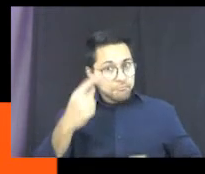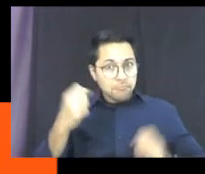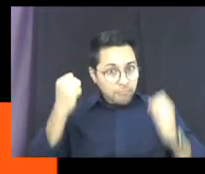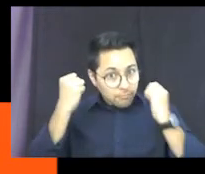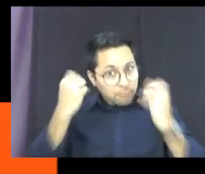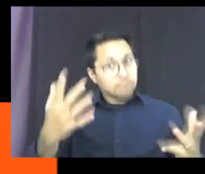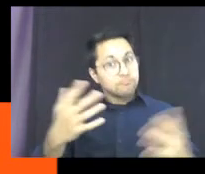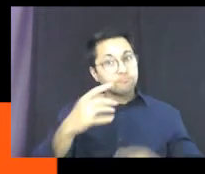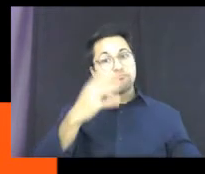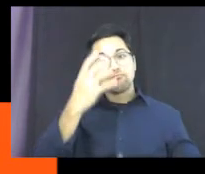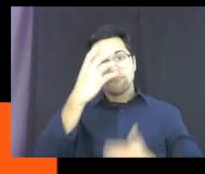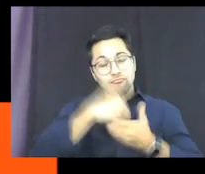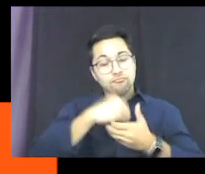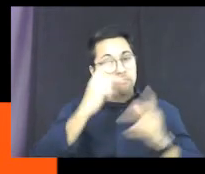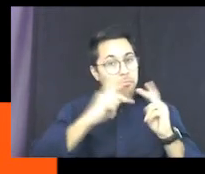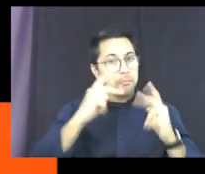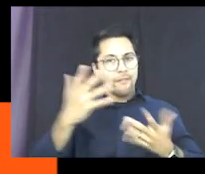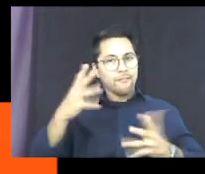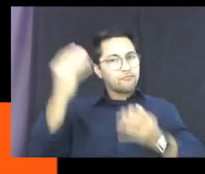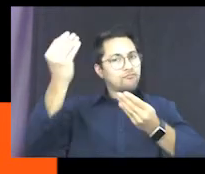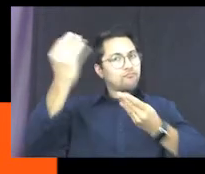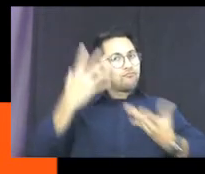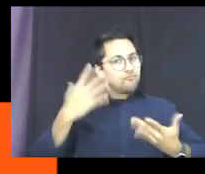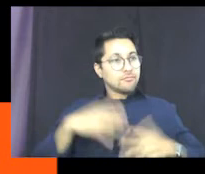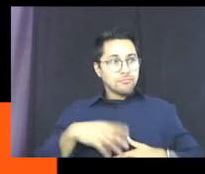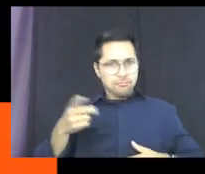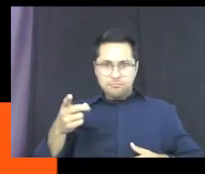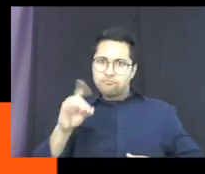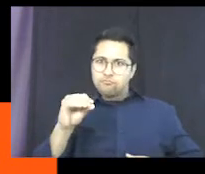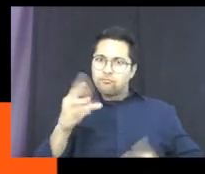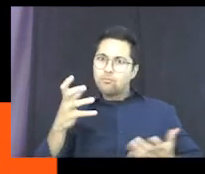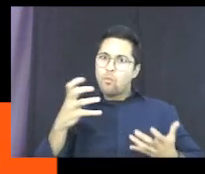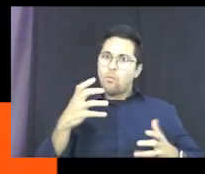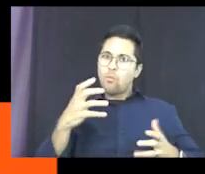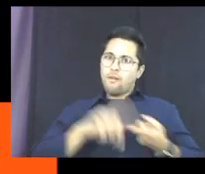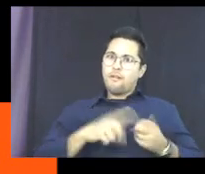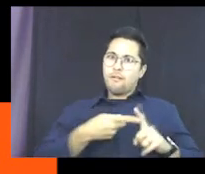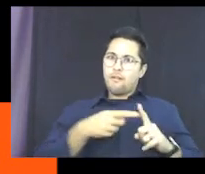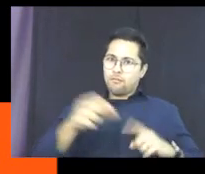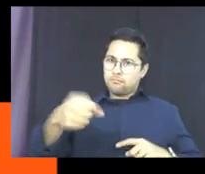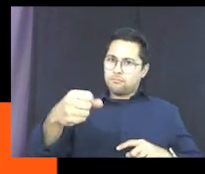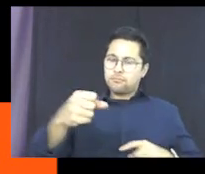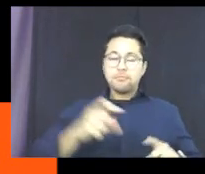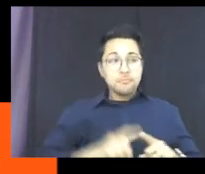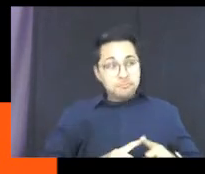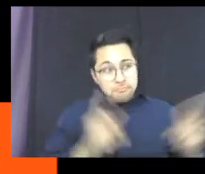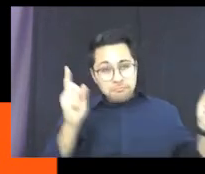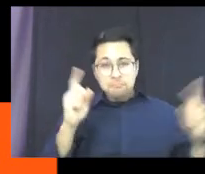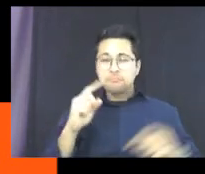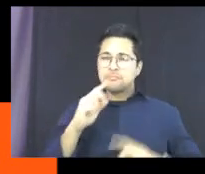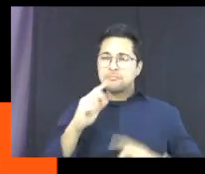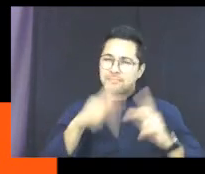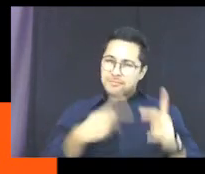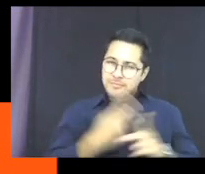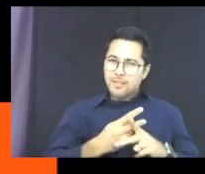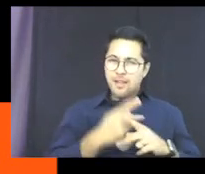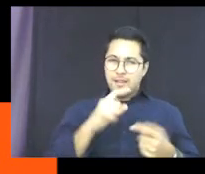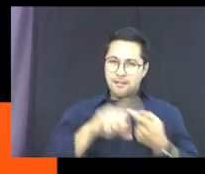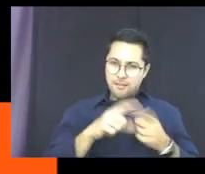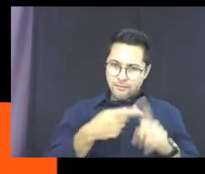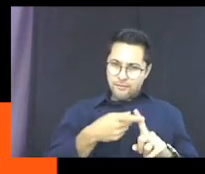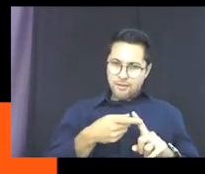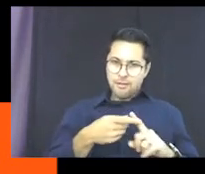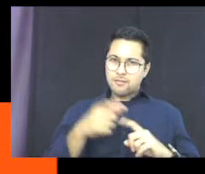of autistic people have shared that they do want friends. However, the types of friendship